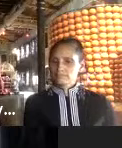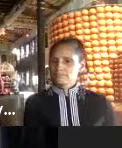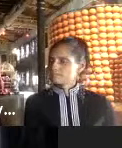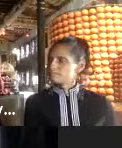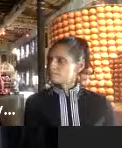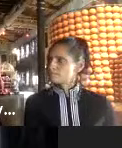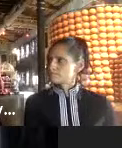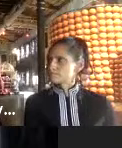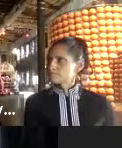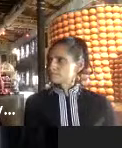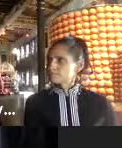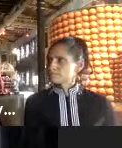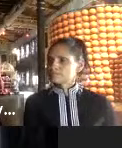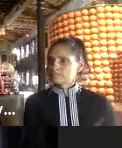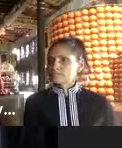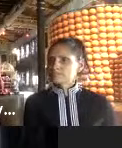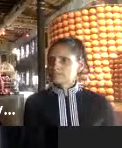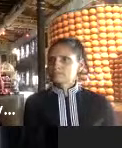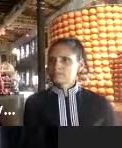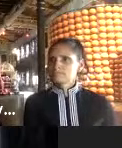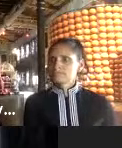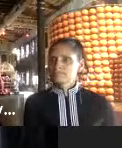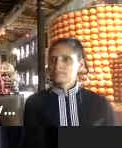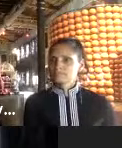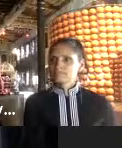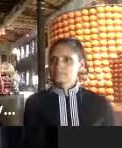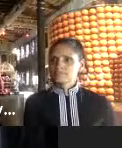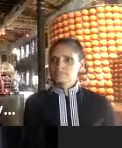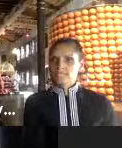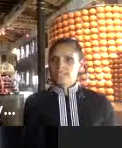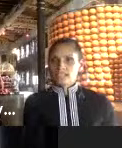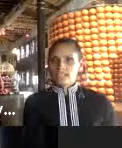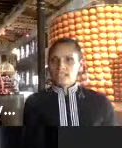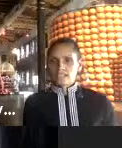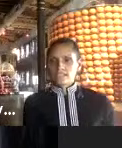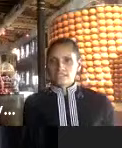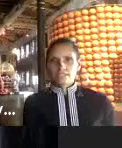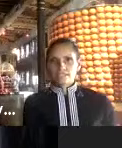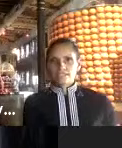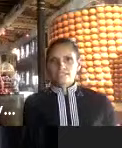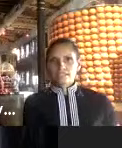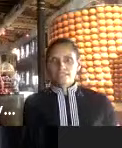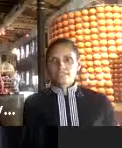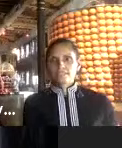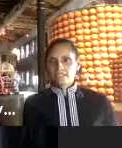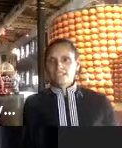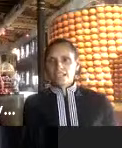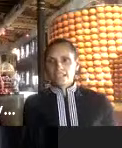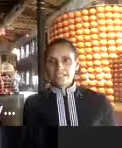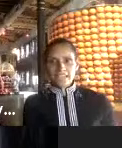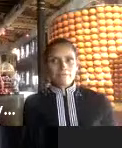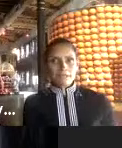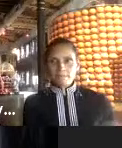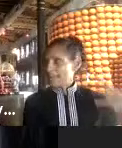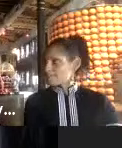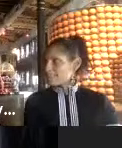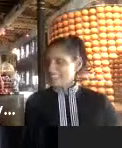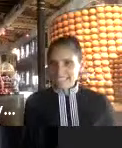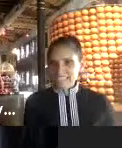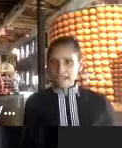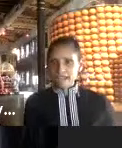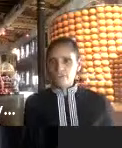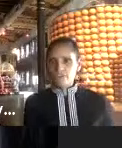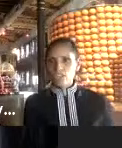commission creating a new body of work or working a material that they haven't worked, they haven't sort of done before. And that, and they so, maybe had